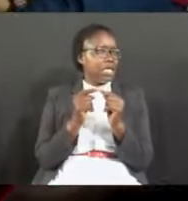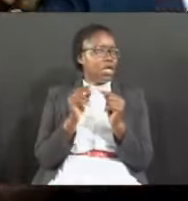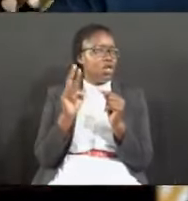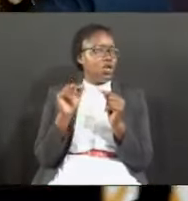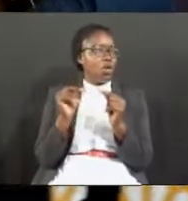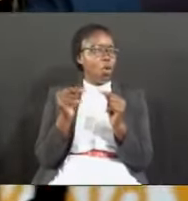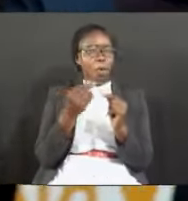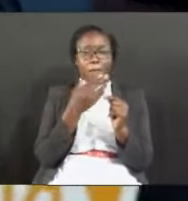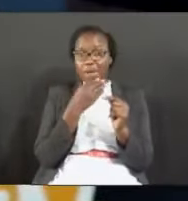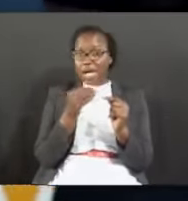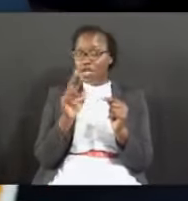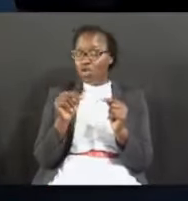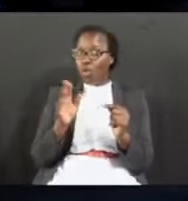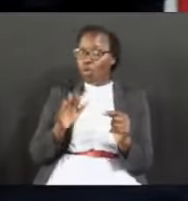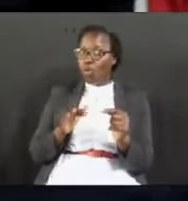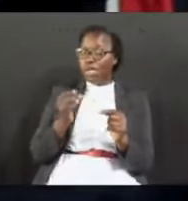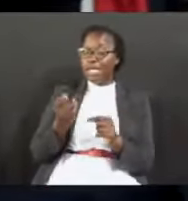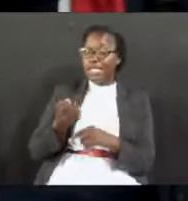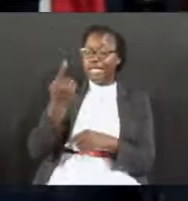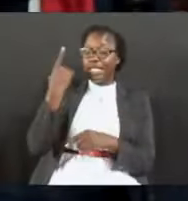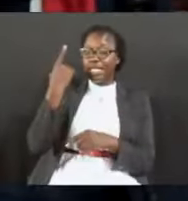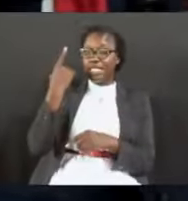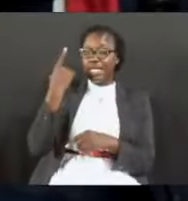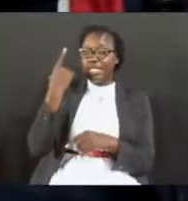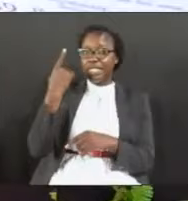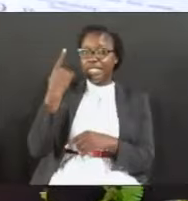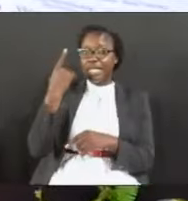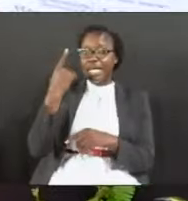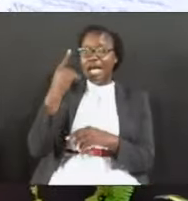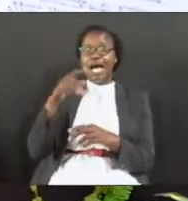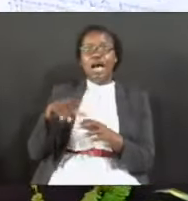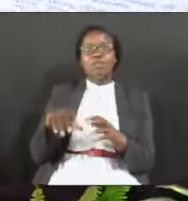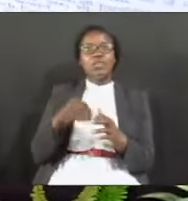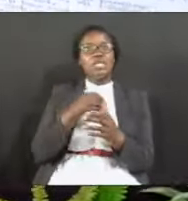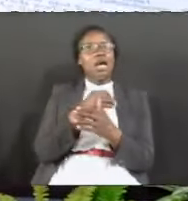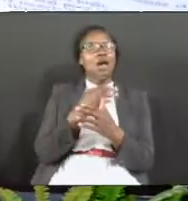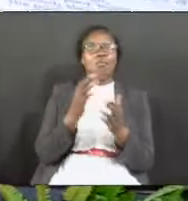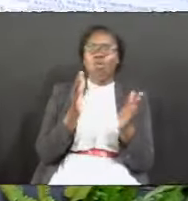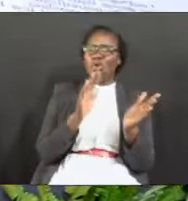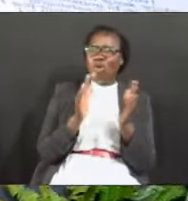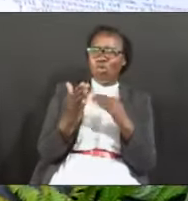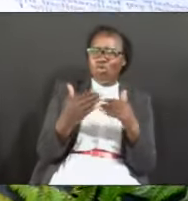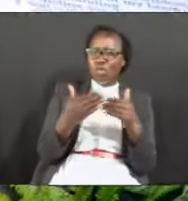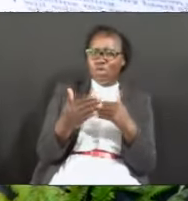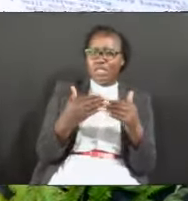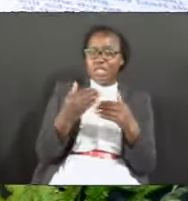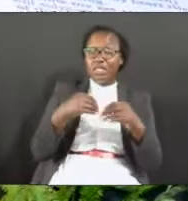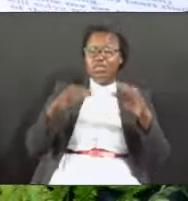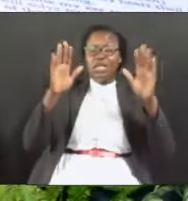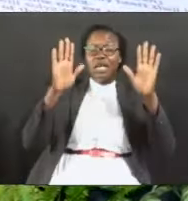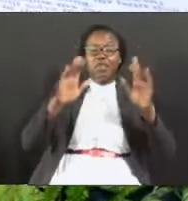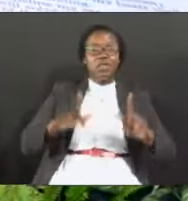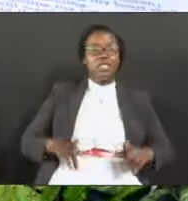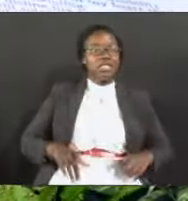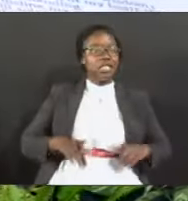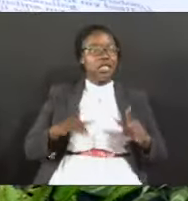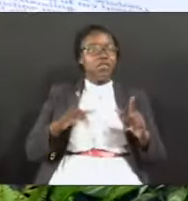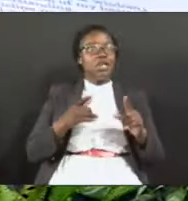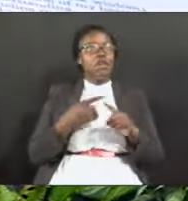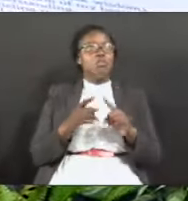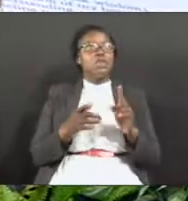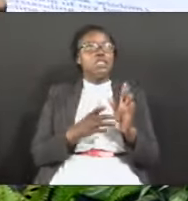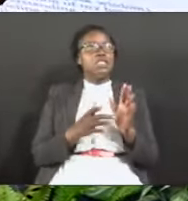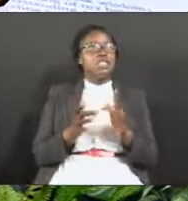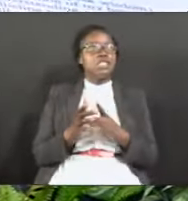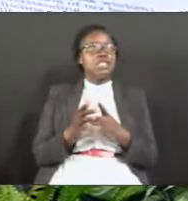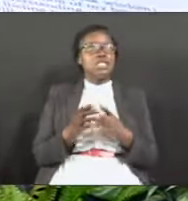can understand. I am in a point of giving up in my life. But Jesus, if you create a